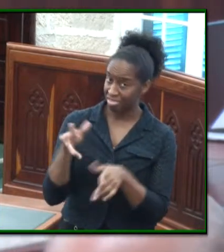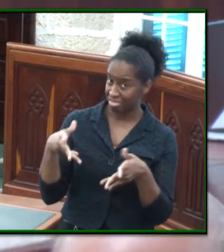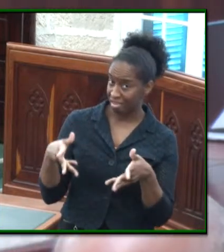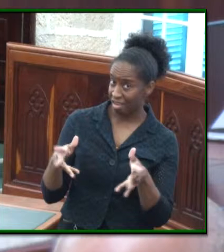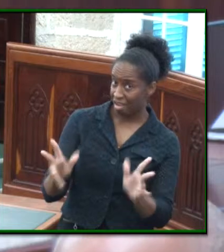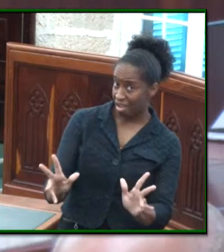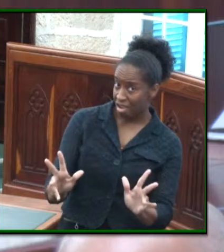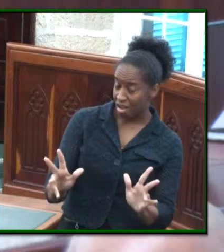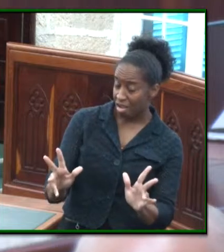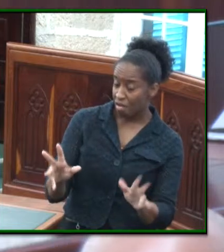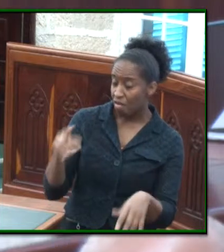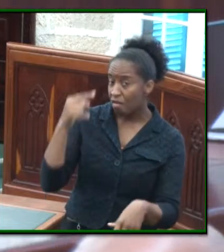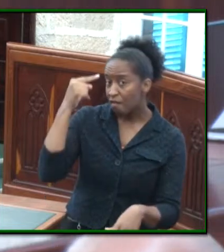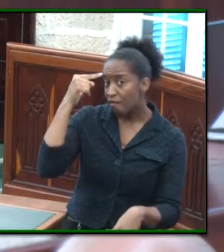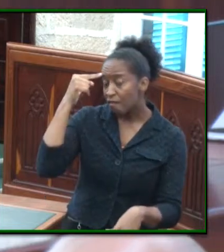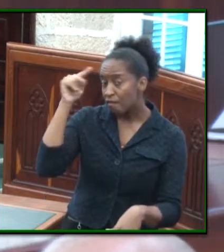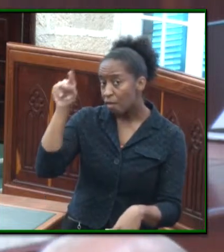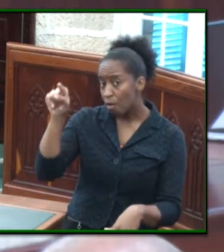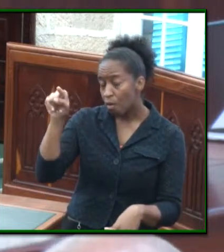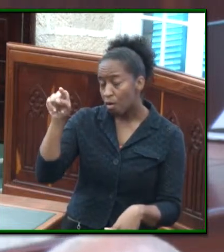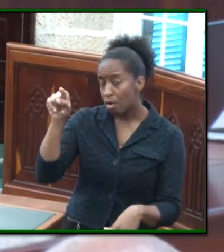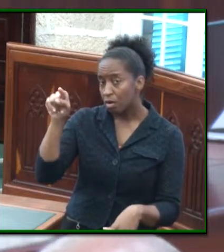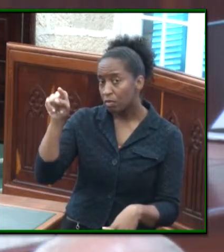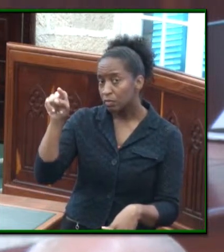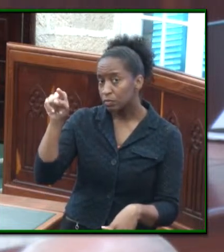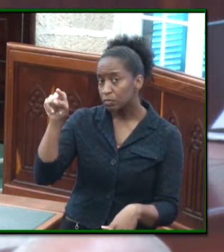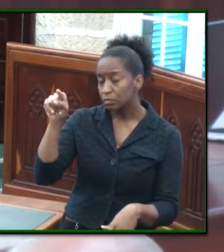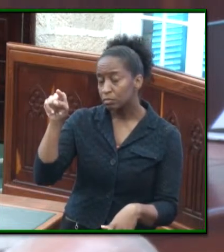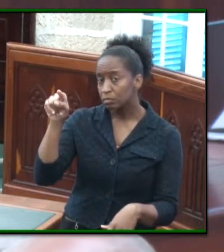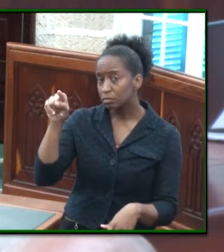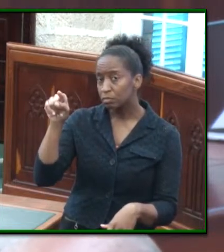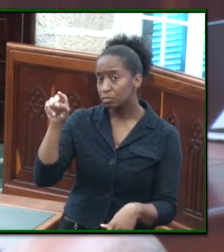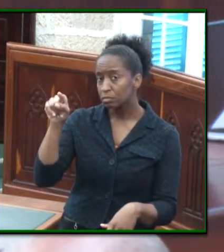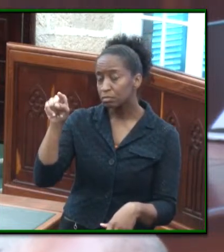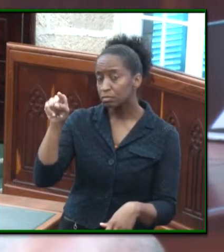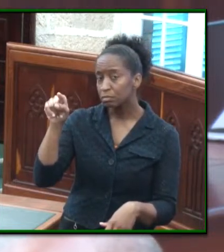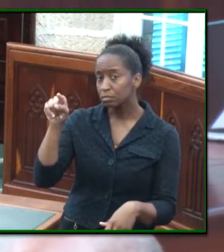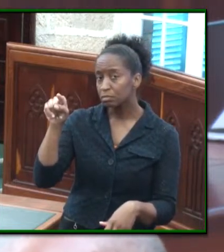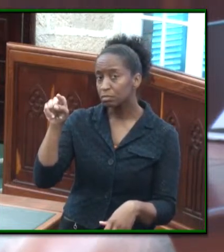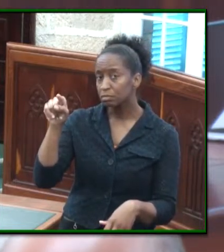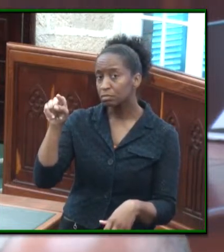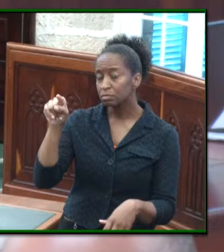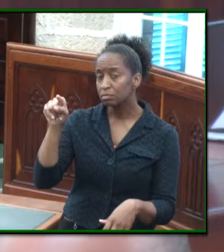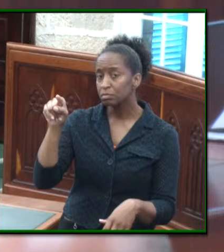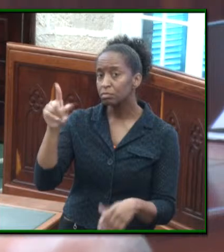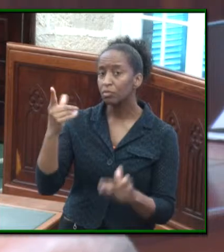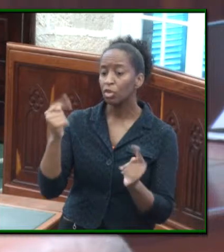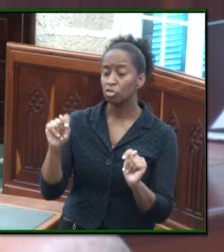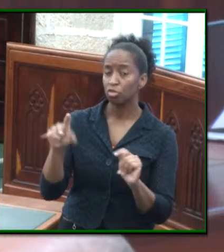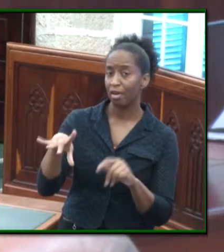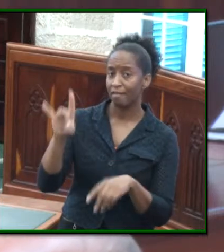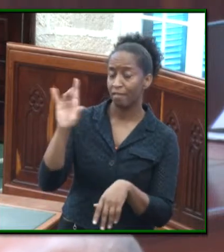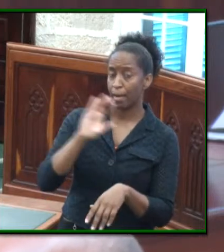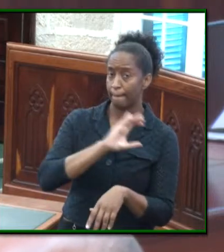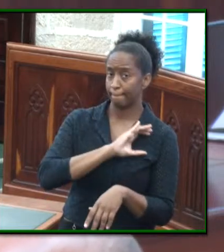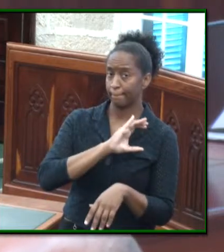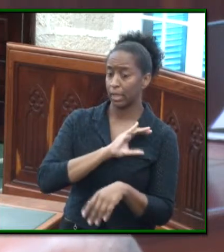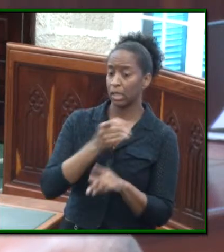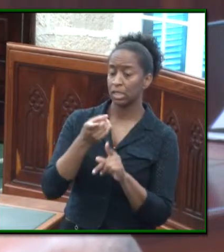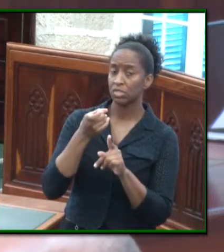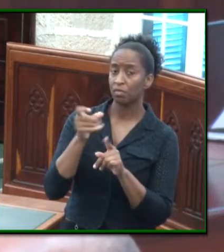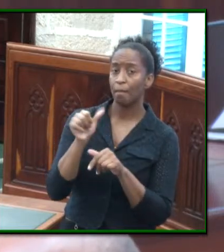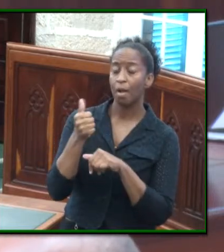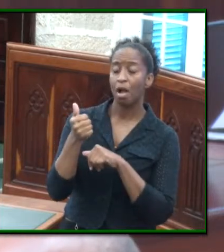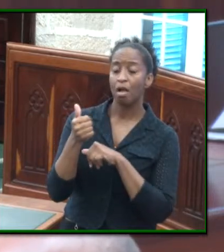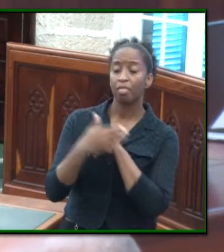advertise for employment of police officers in other CARICOM countries, for example,